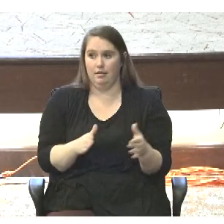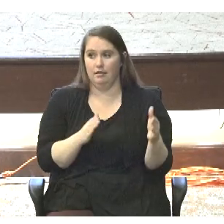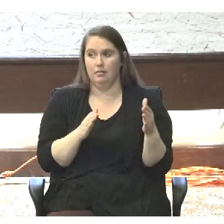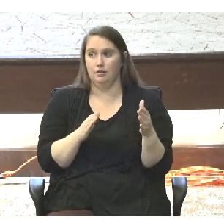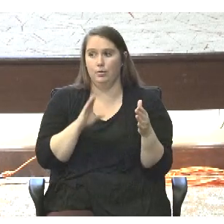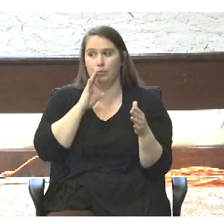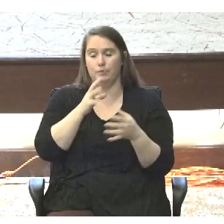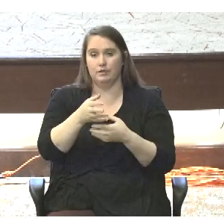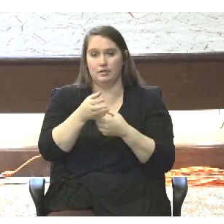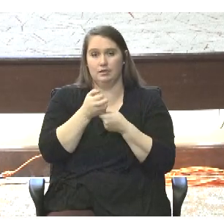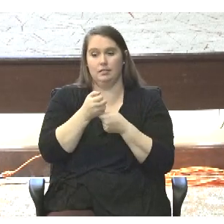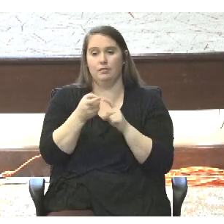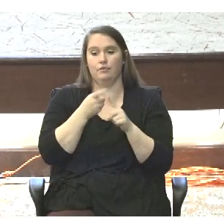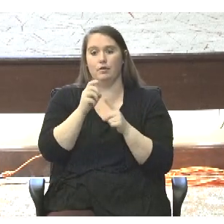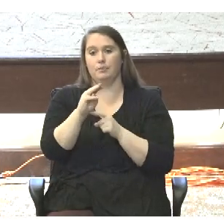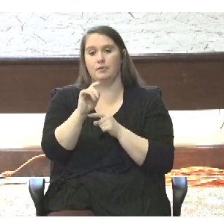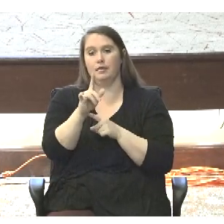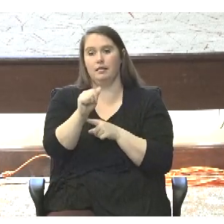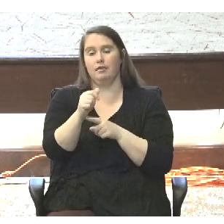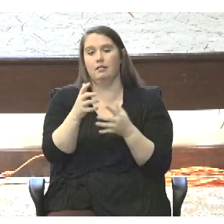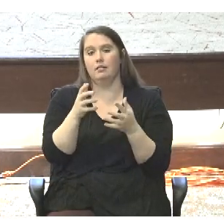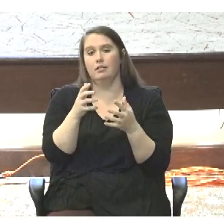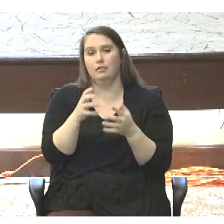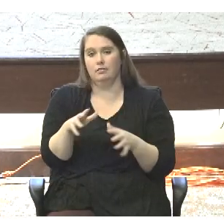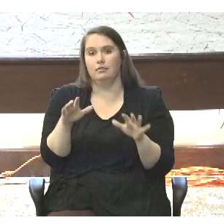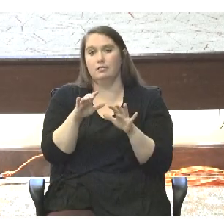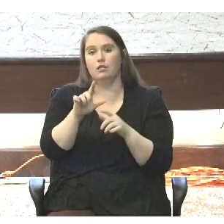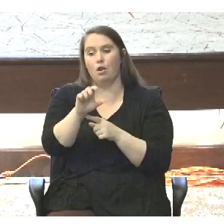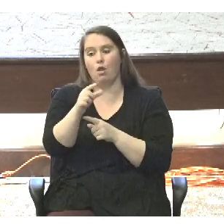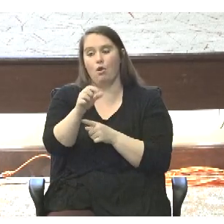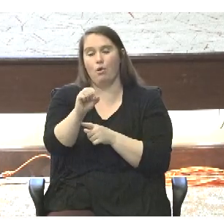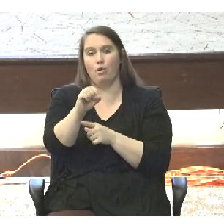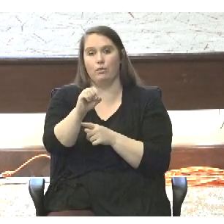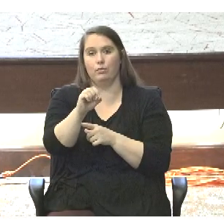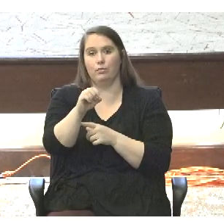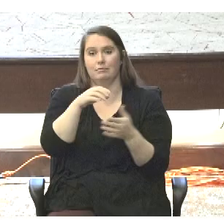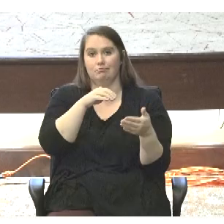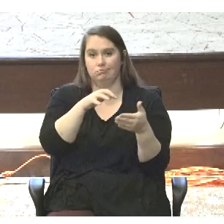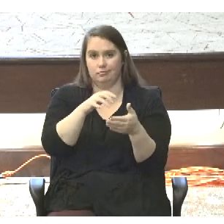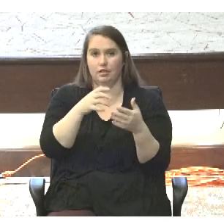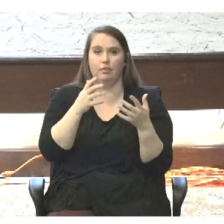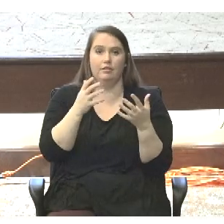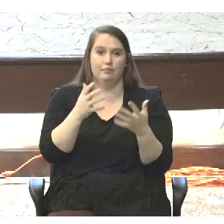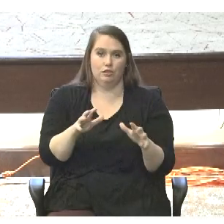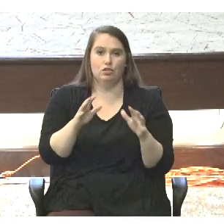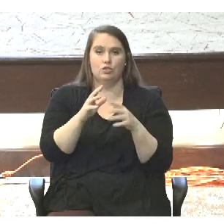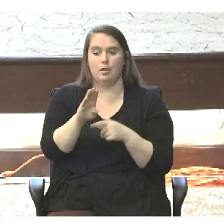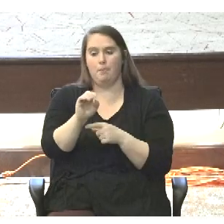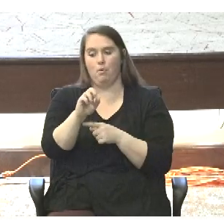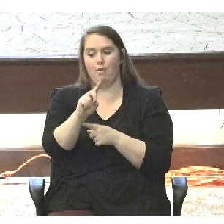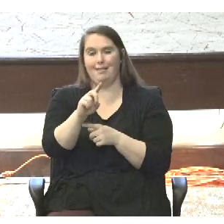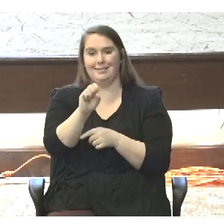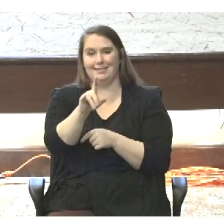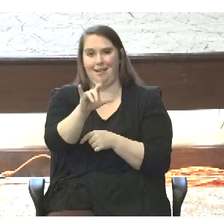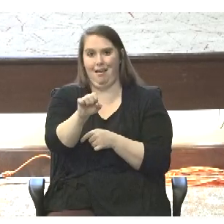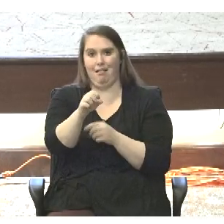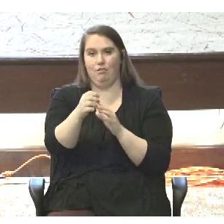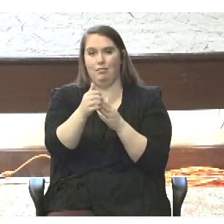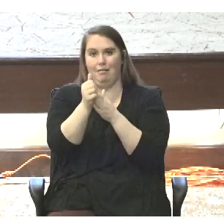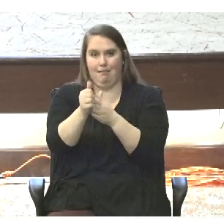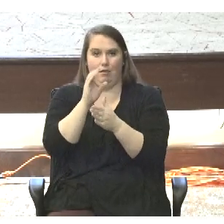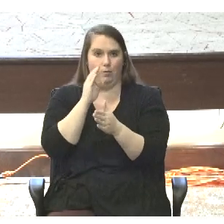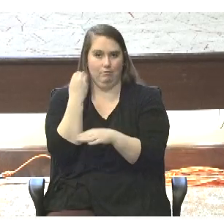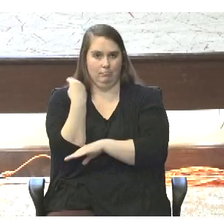be receiving from Madden Media the brand study, logo development, tagline creation, and brand style guide. We, of